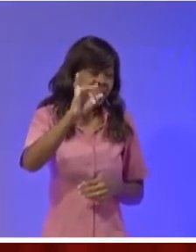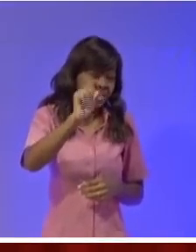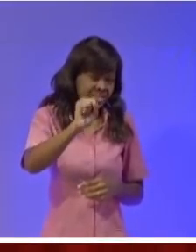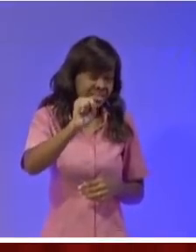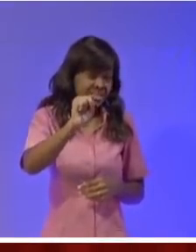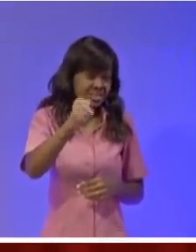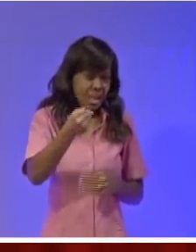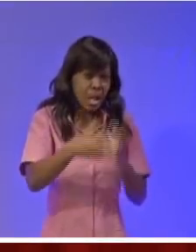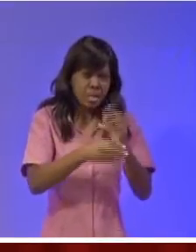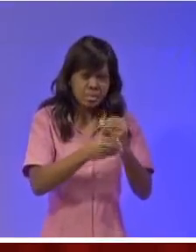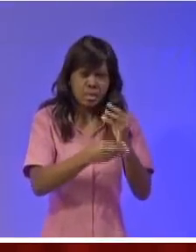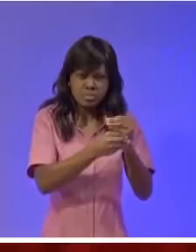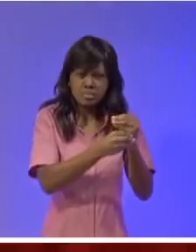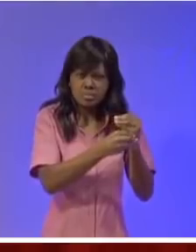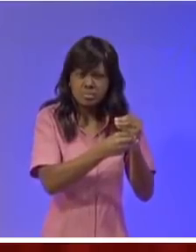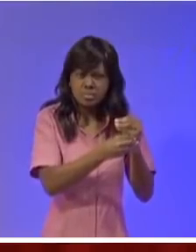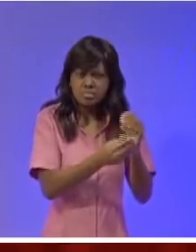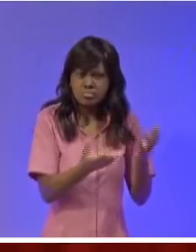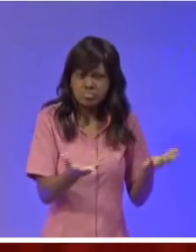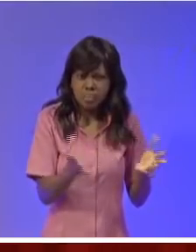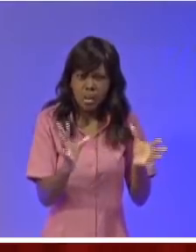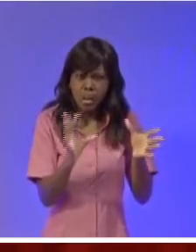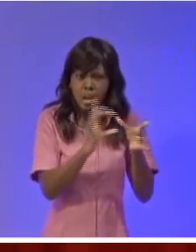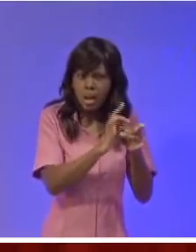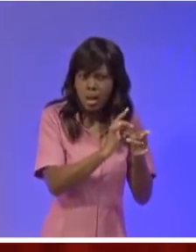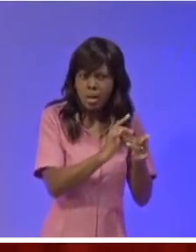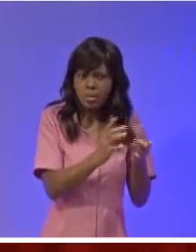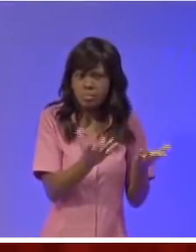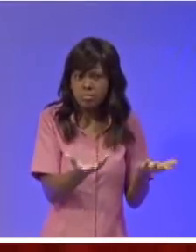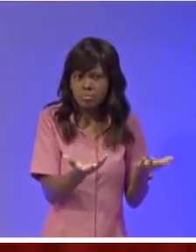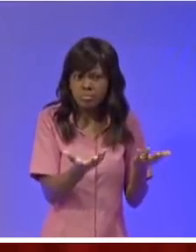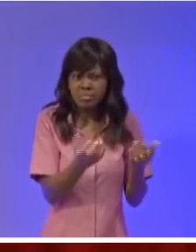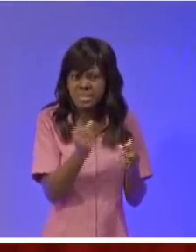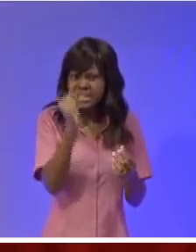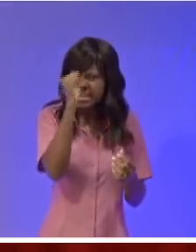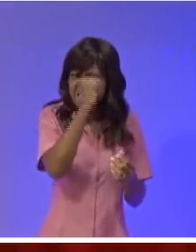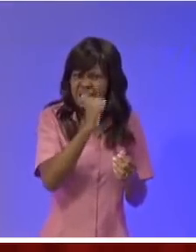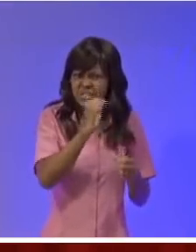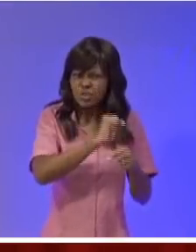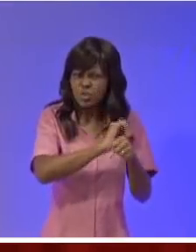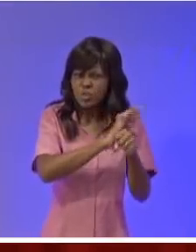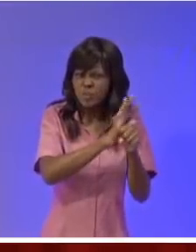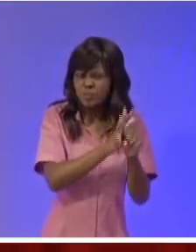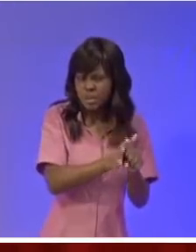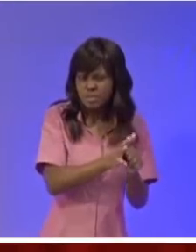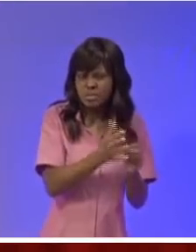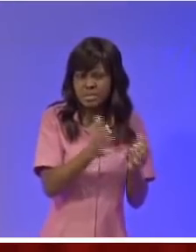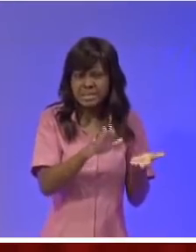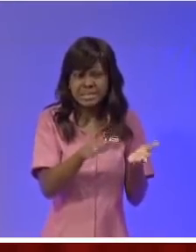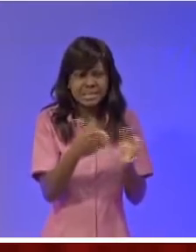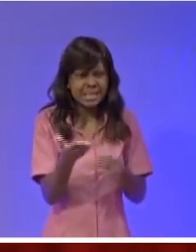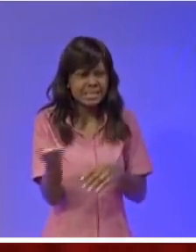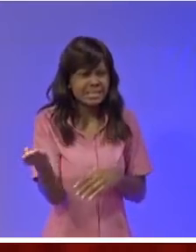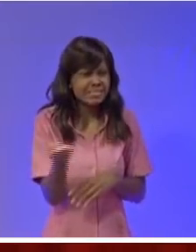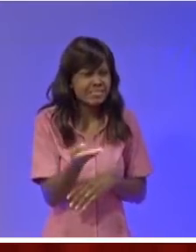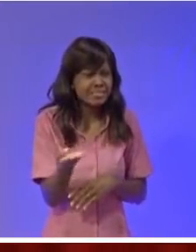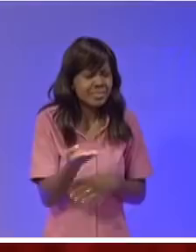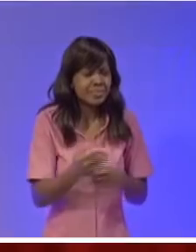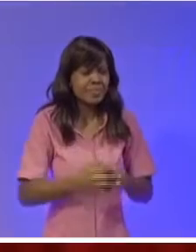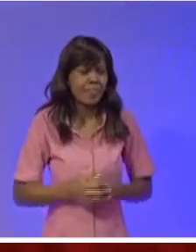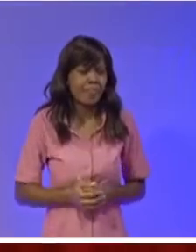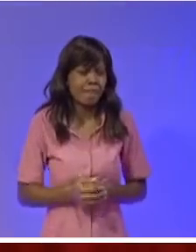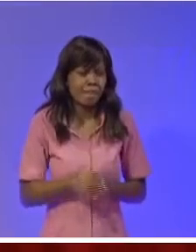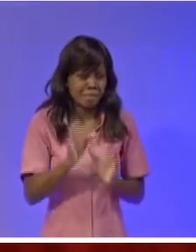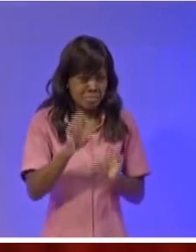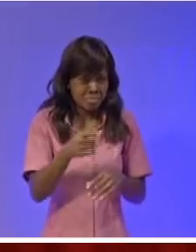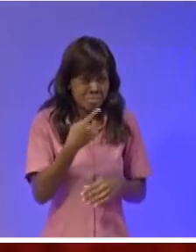and COVID-19 severity and so on, and morbidity. Thank you so much.